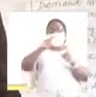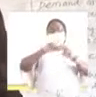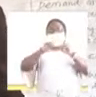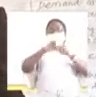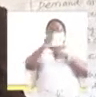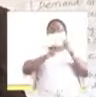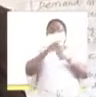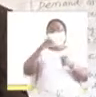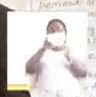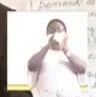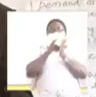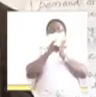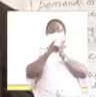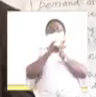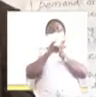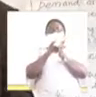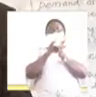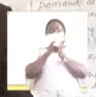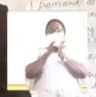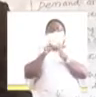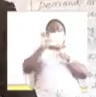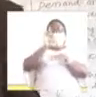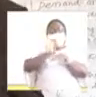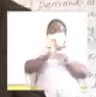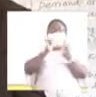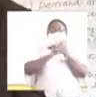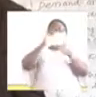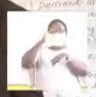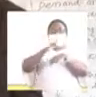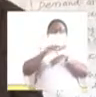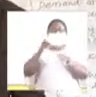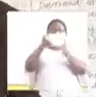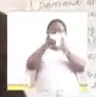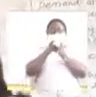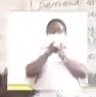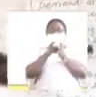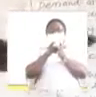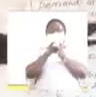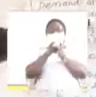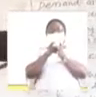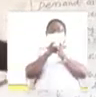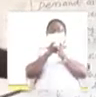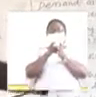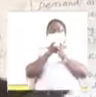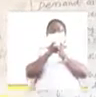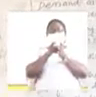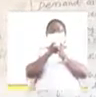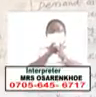different types of demand, the factors affecting demand. By way of